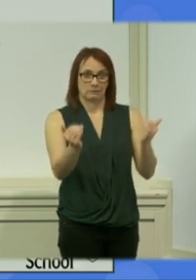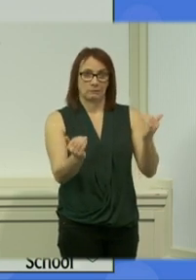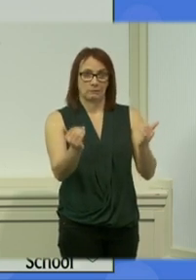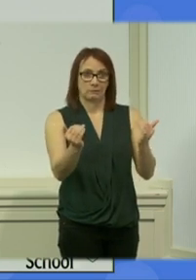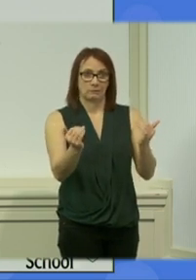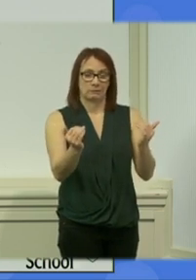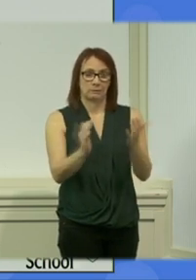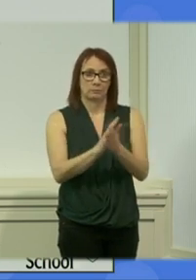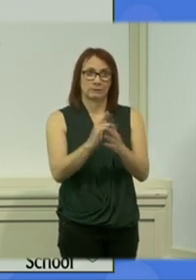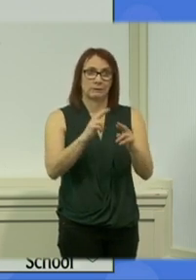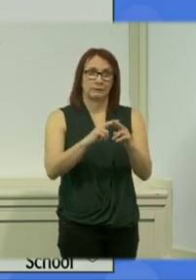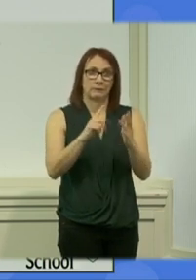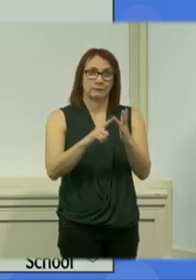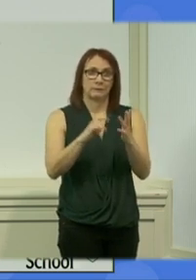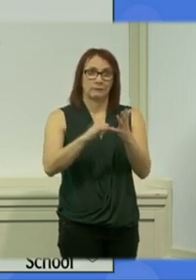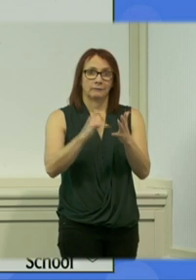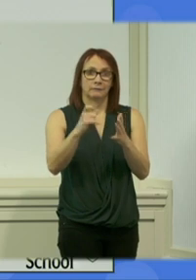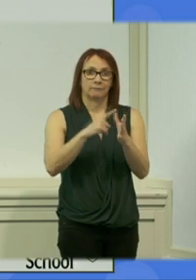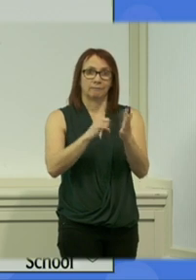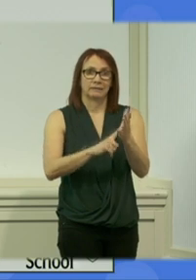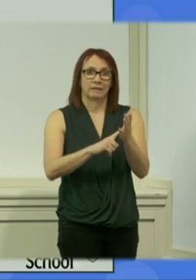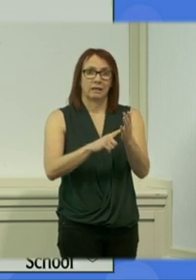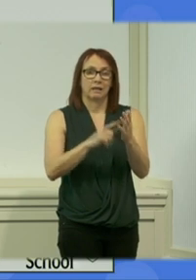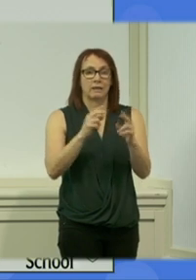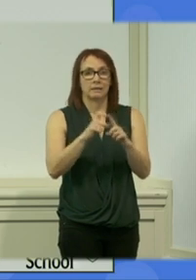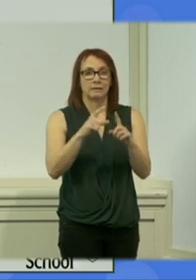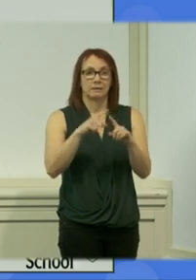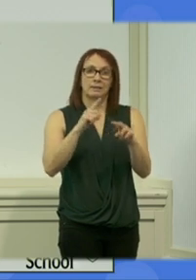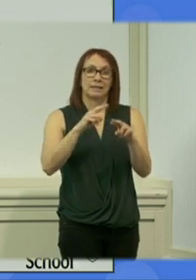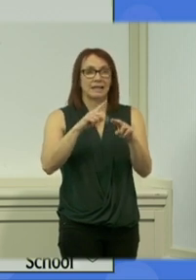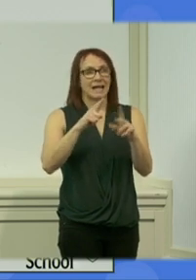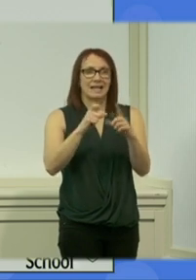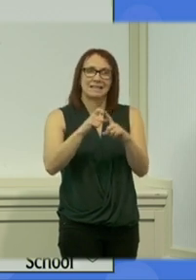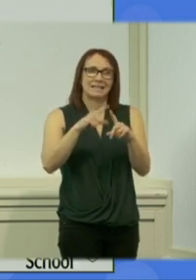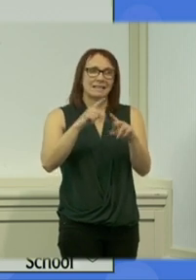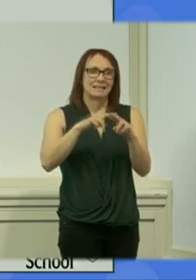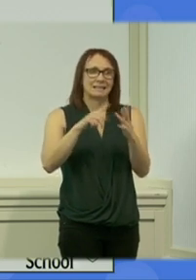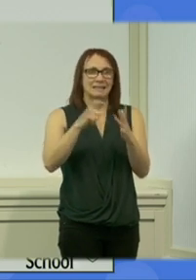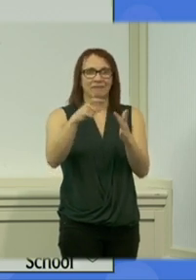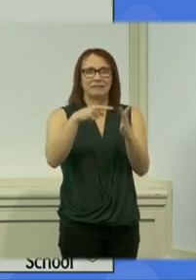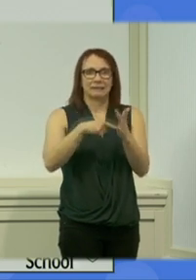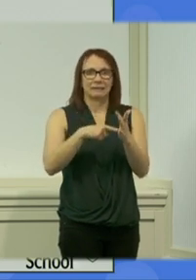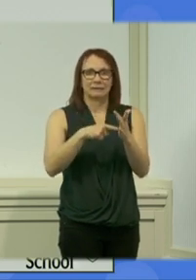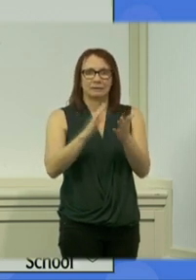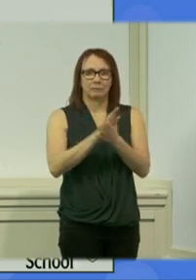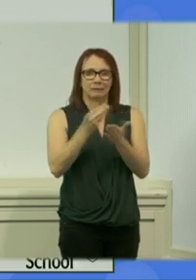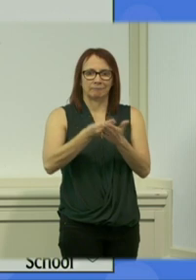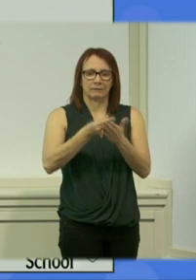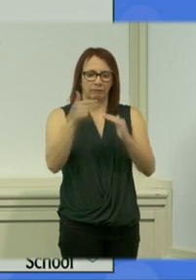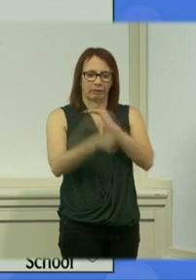is what's called the fiscal deficit. The difference between the overall